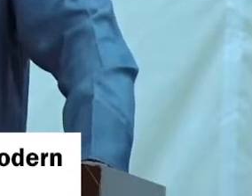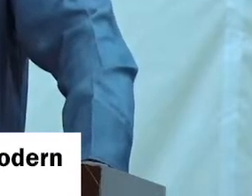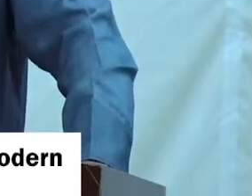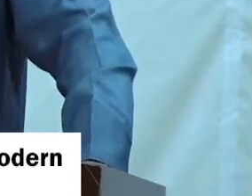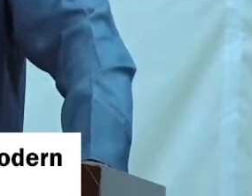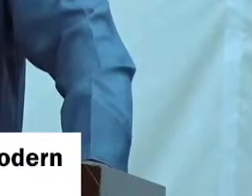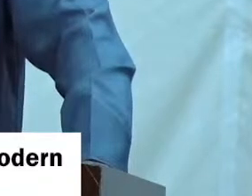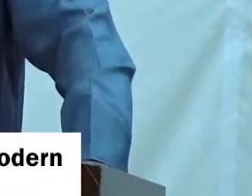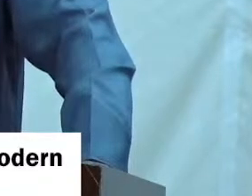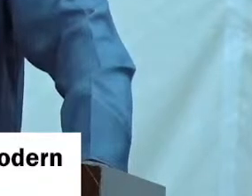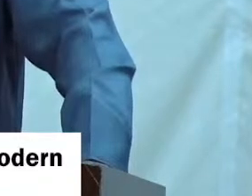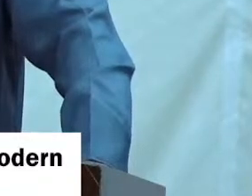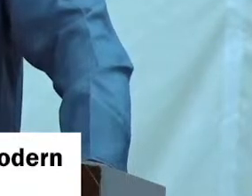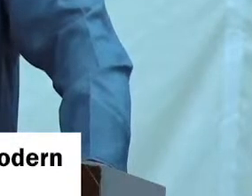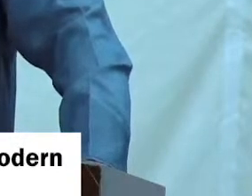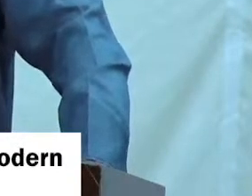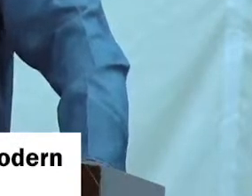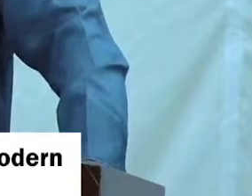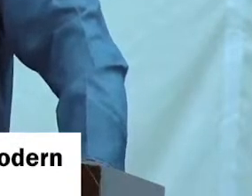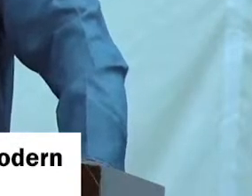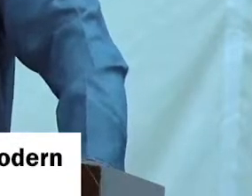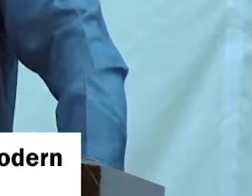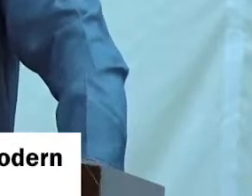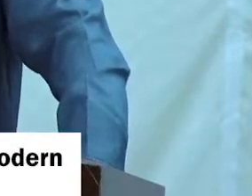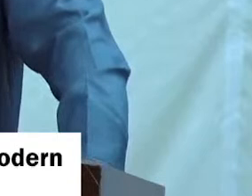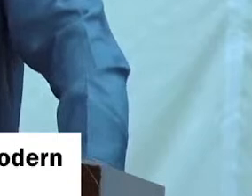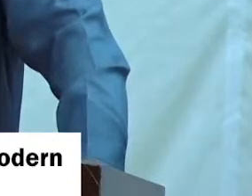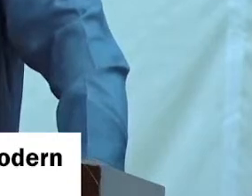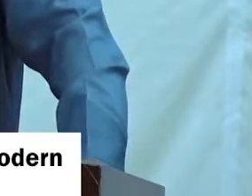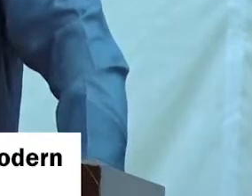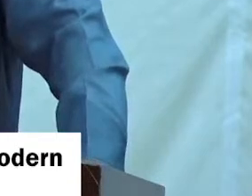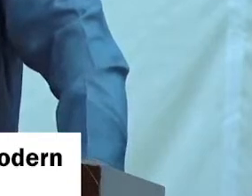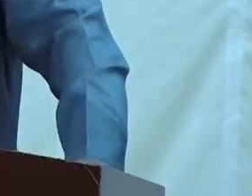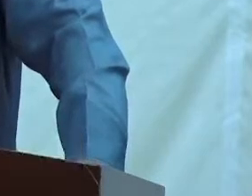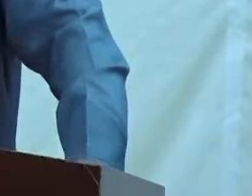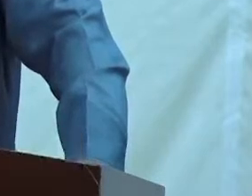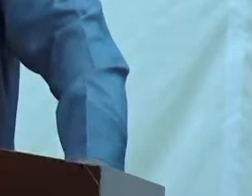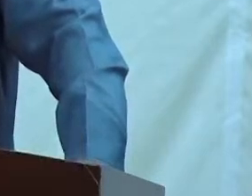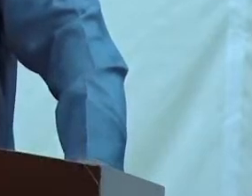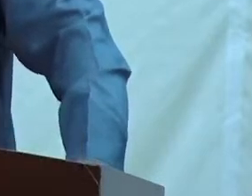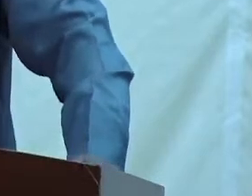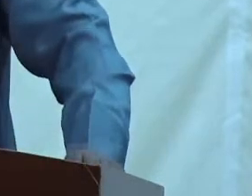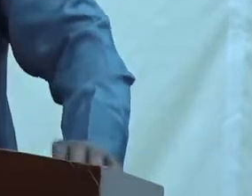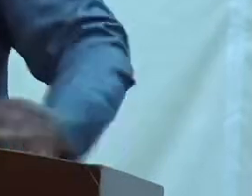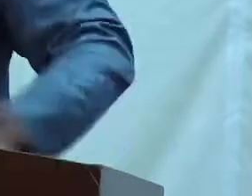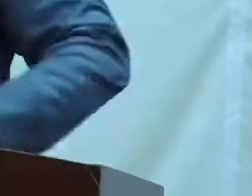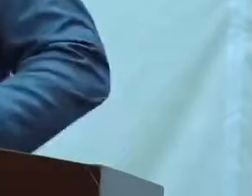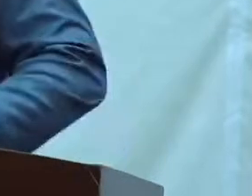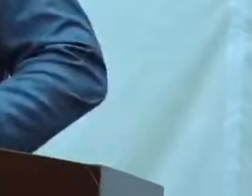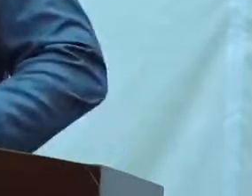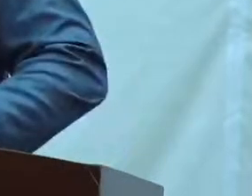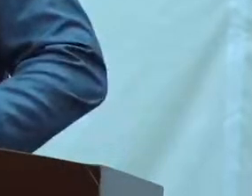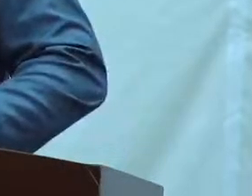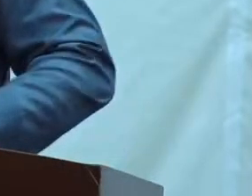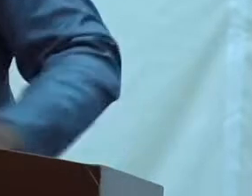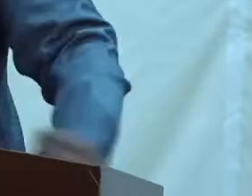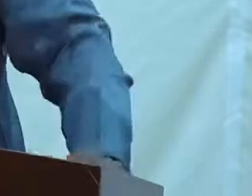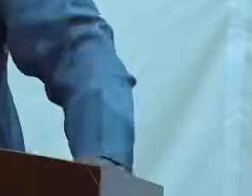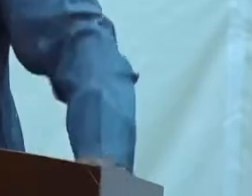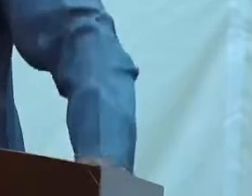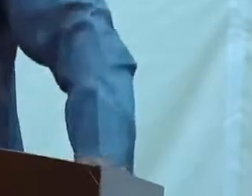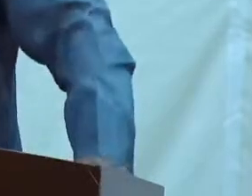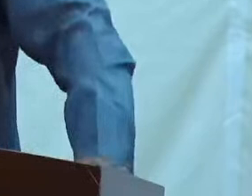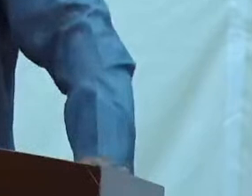two of our past speakers here, one of whom is chairing today's event in the person of Professor Kwame Kakari